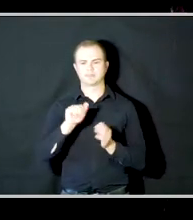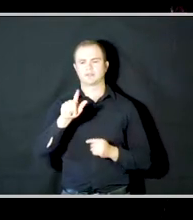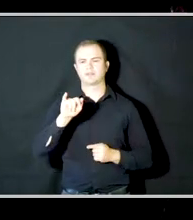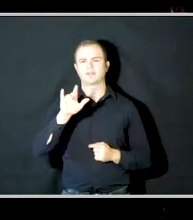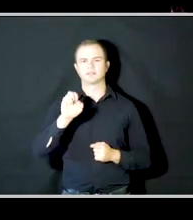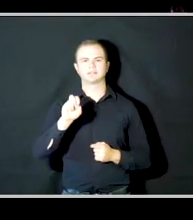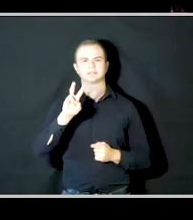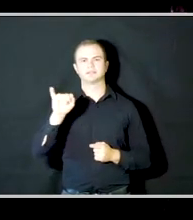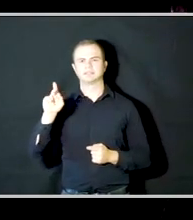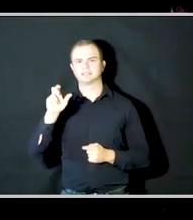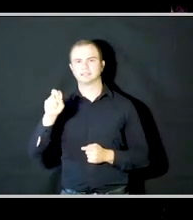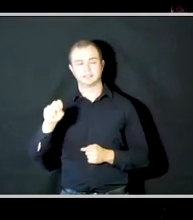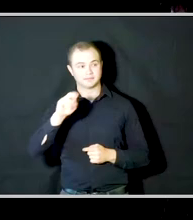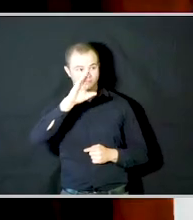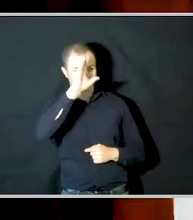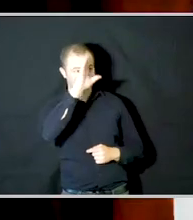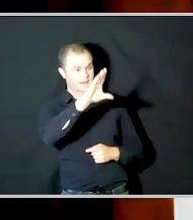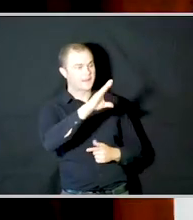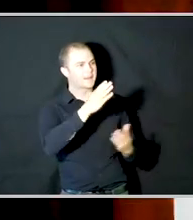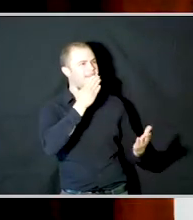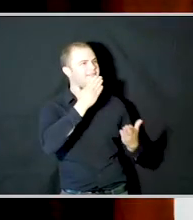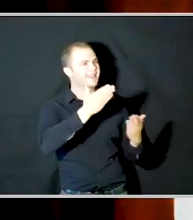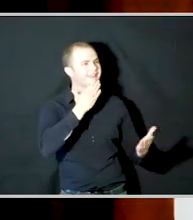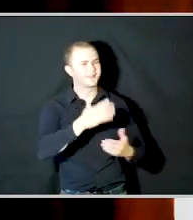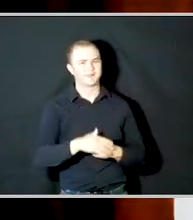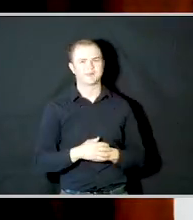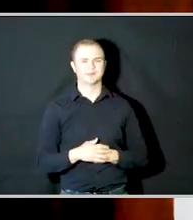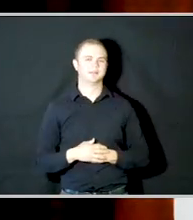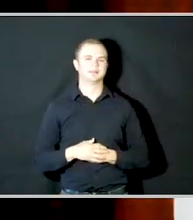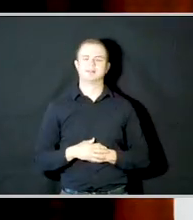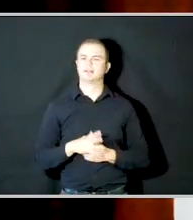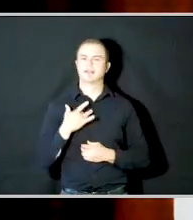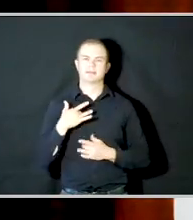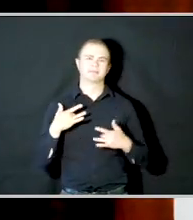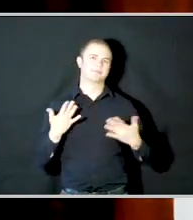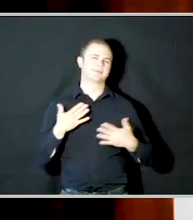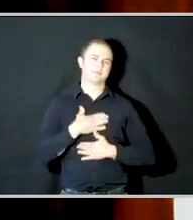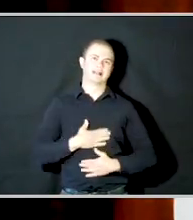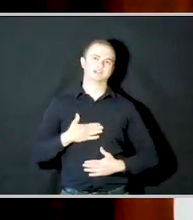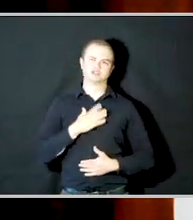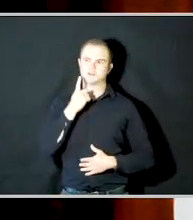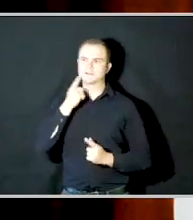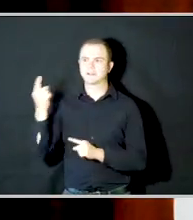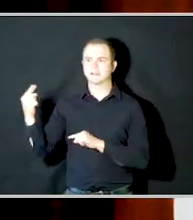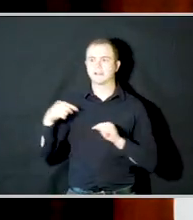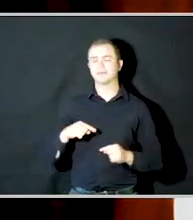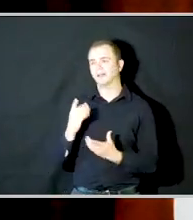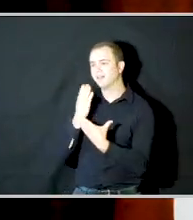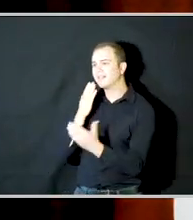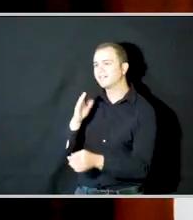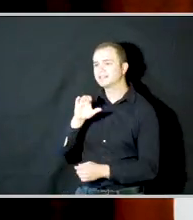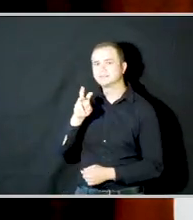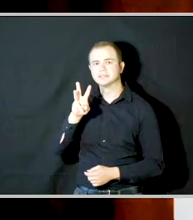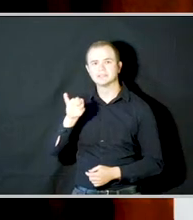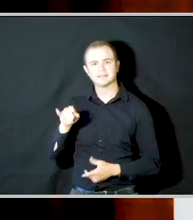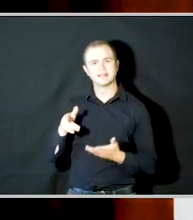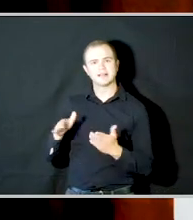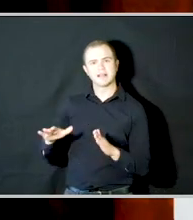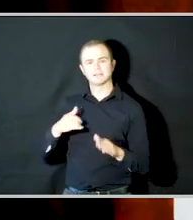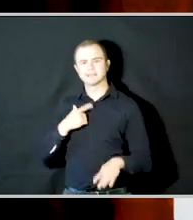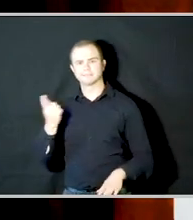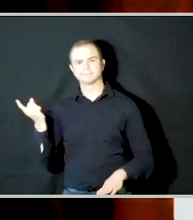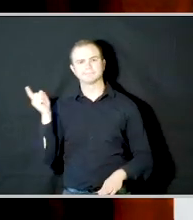Thank you, Will. So it's a pleasure to be here. I want to thank CWI for letting me jury this